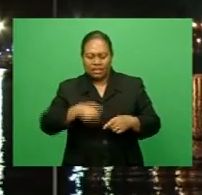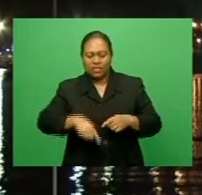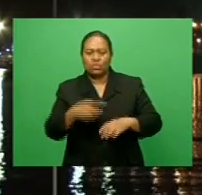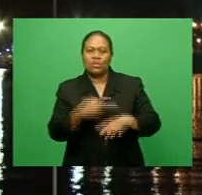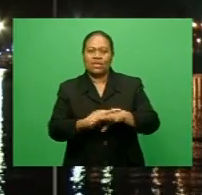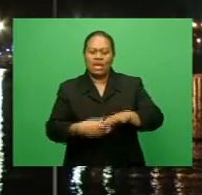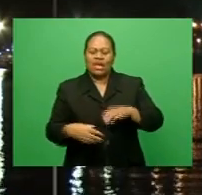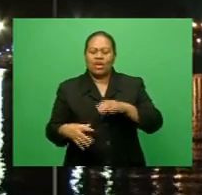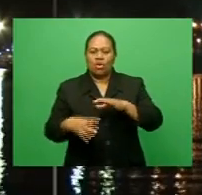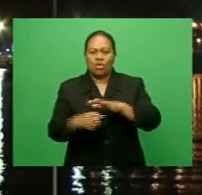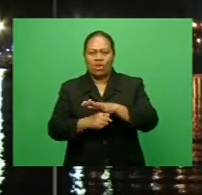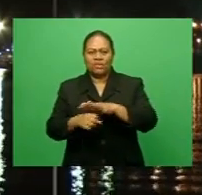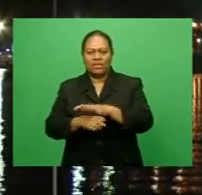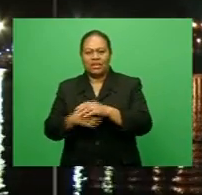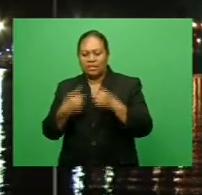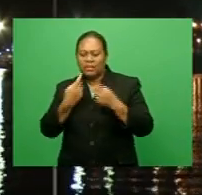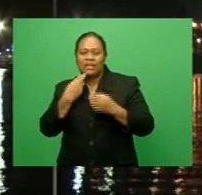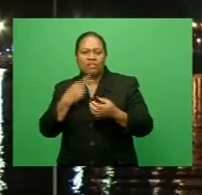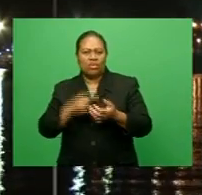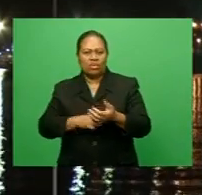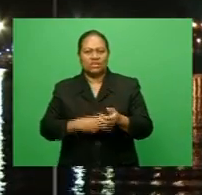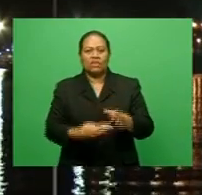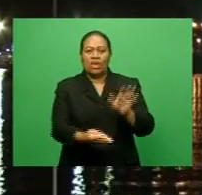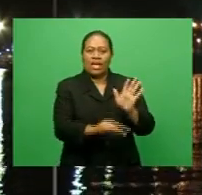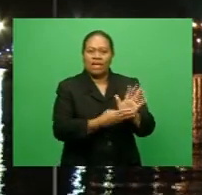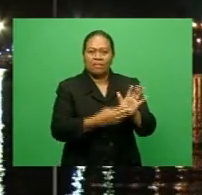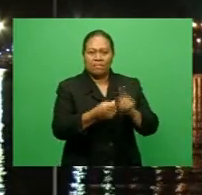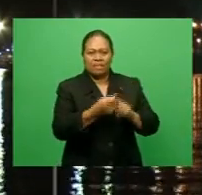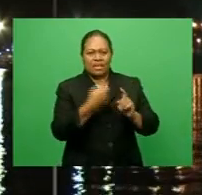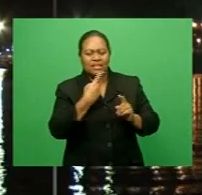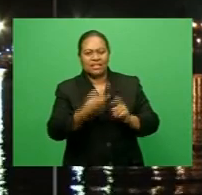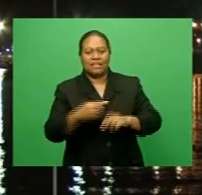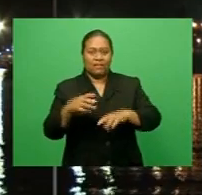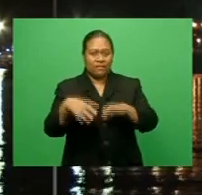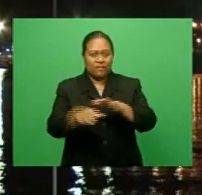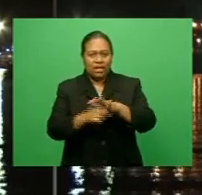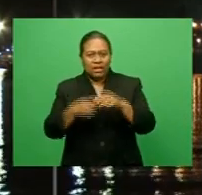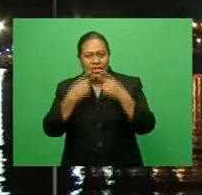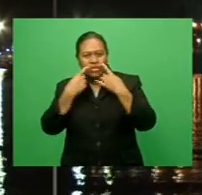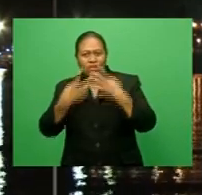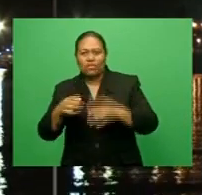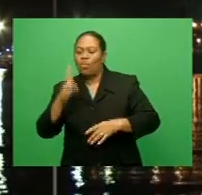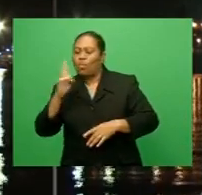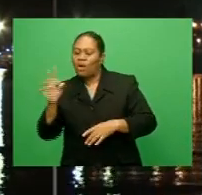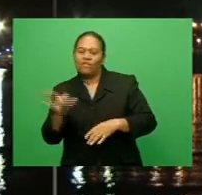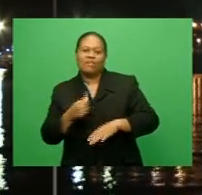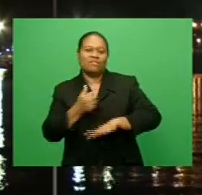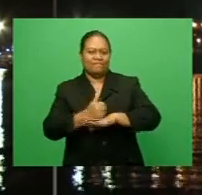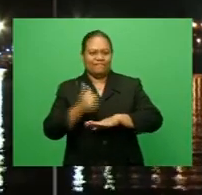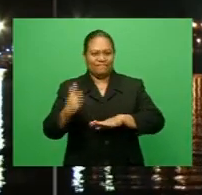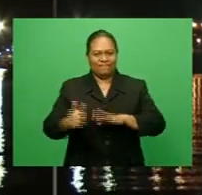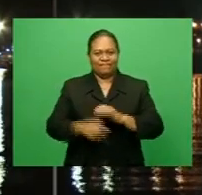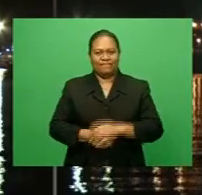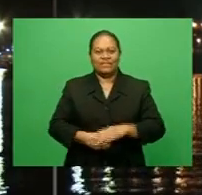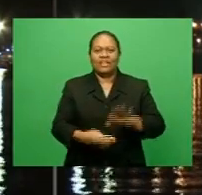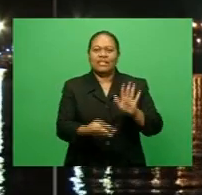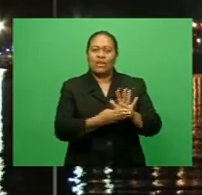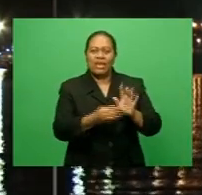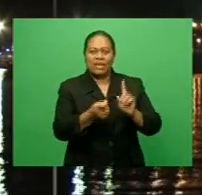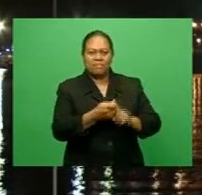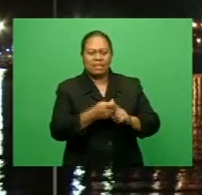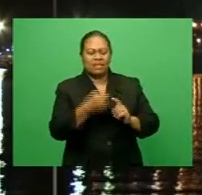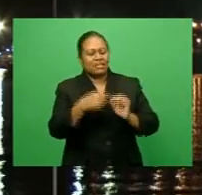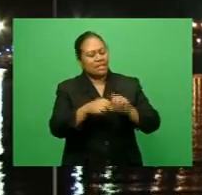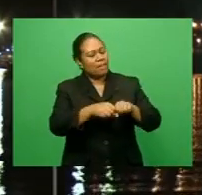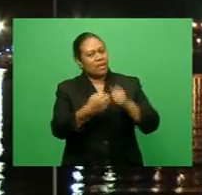this week. These MPs have been interviewed by FICAC and are from the opposition and one from government. It is alleged that these MPs breached